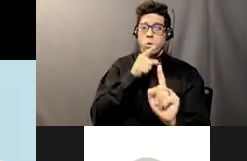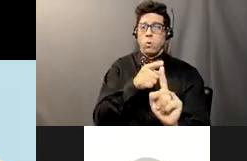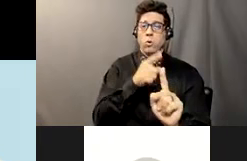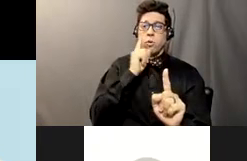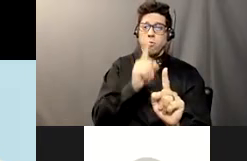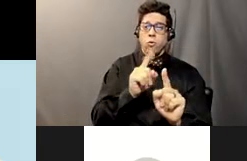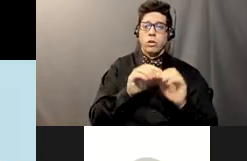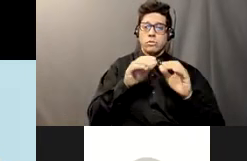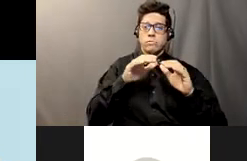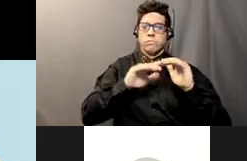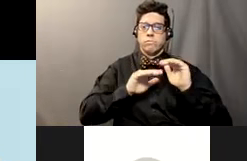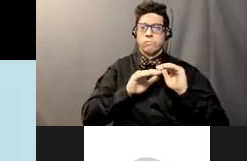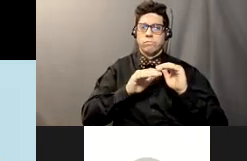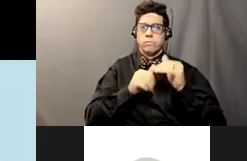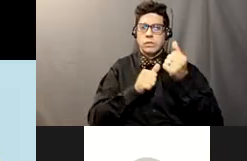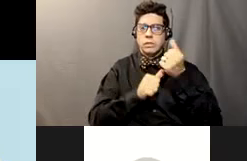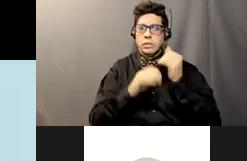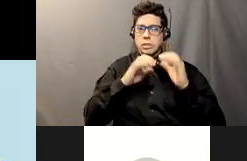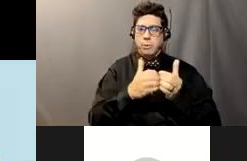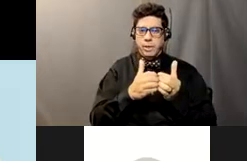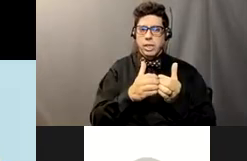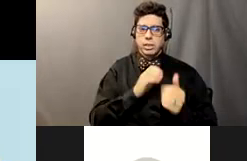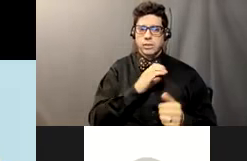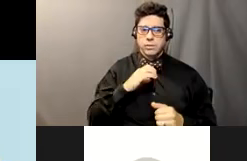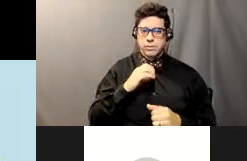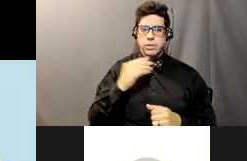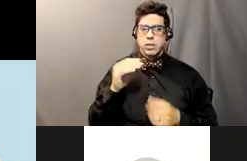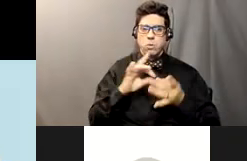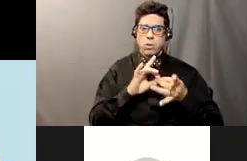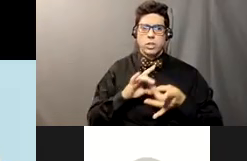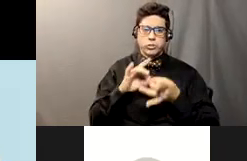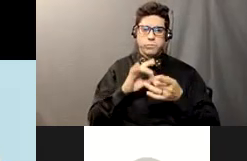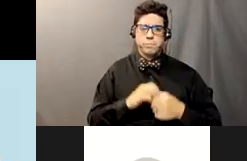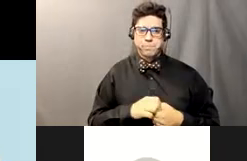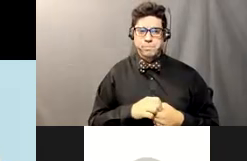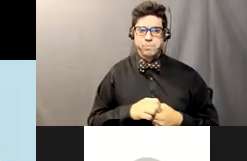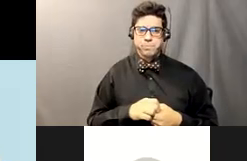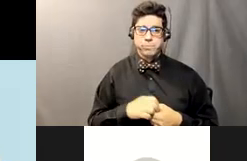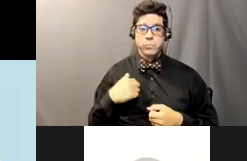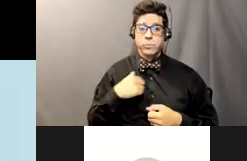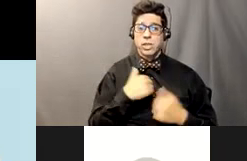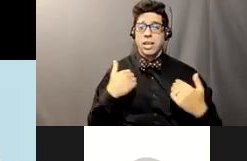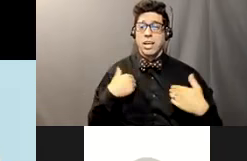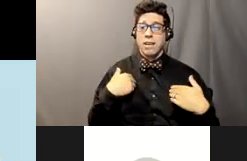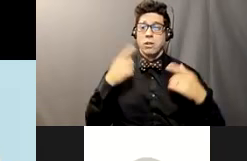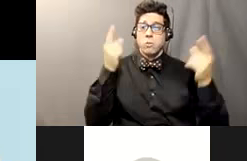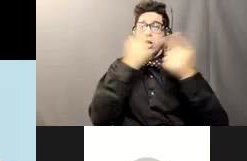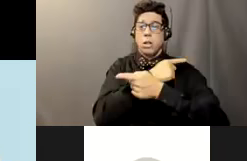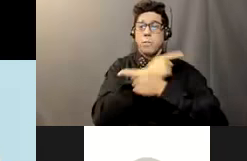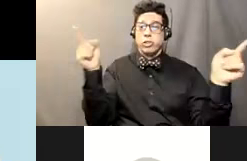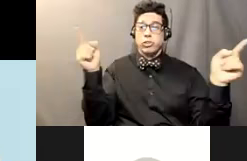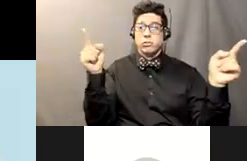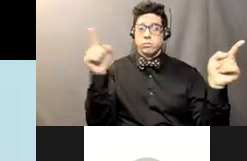in the coalition. Next, please. We had our proclamation that